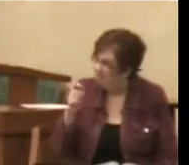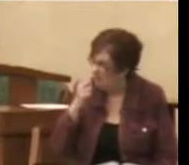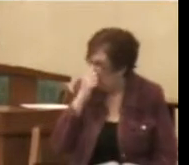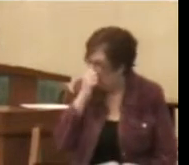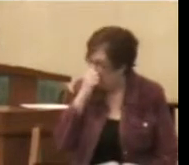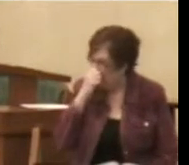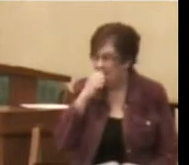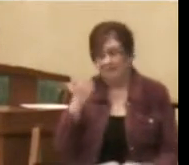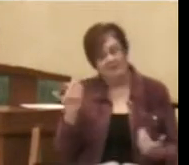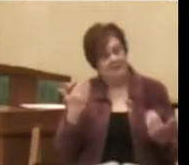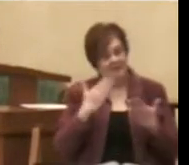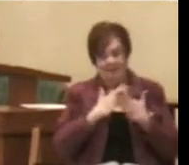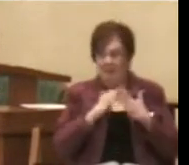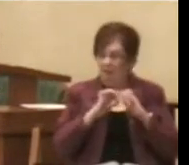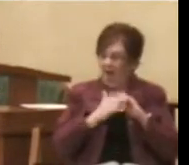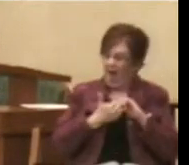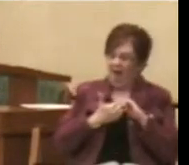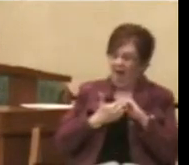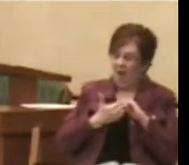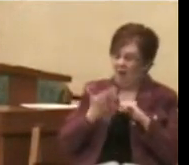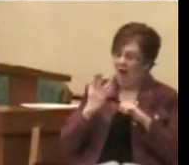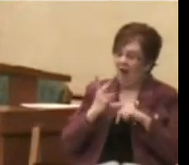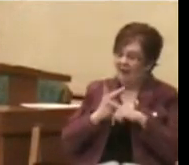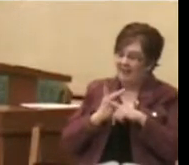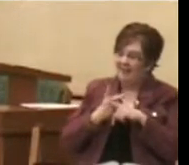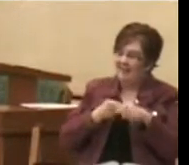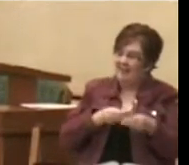But somehow, God cares.